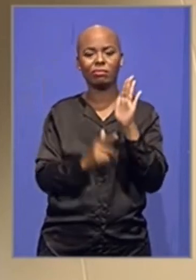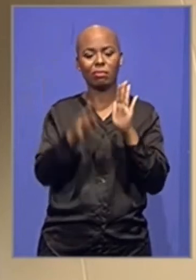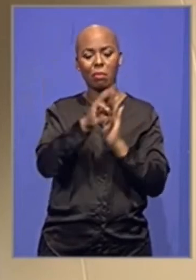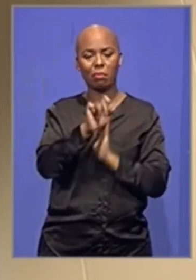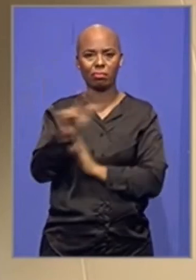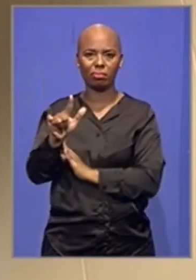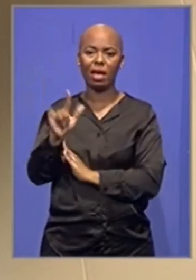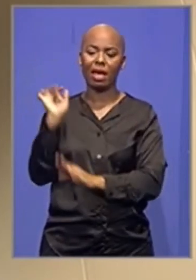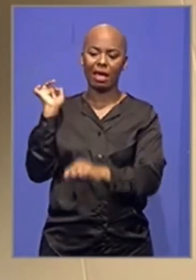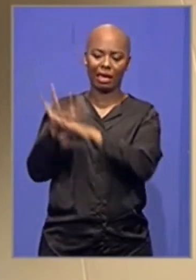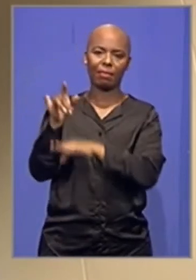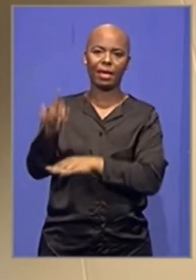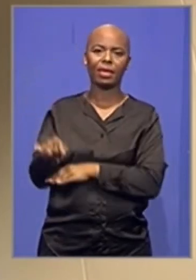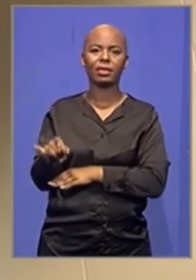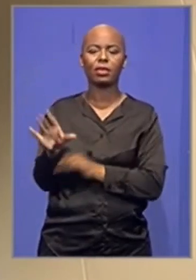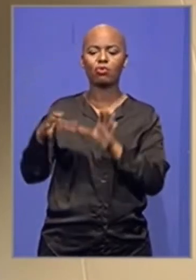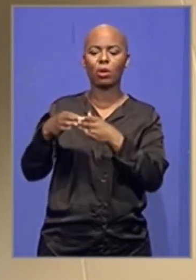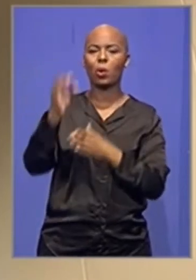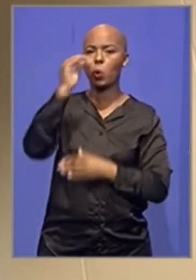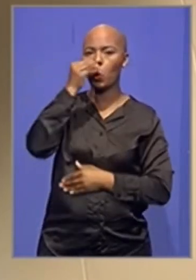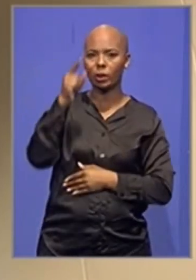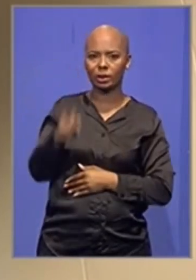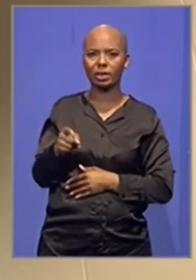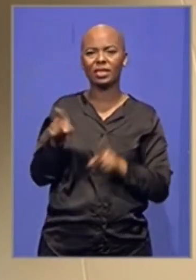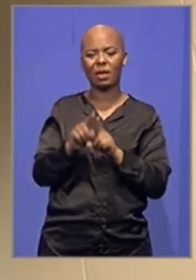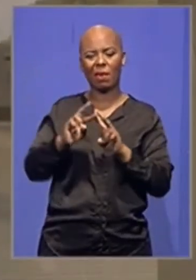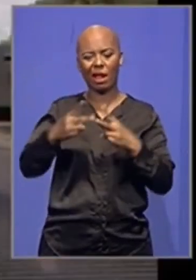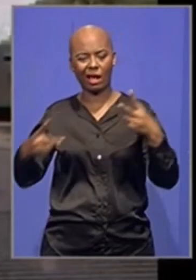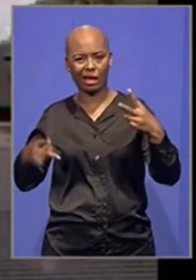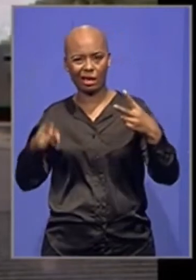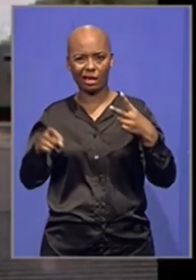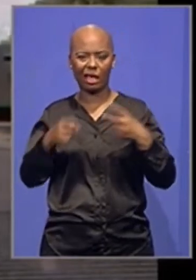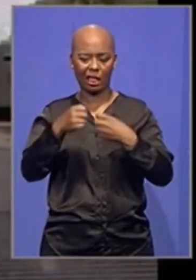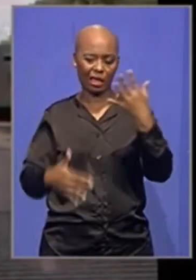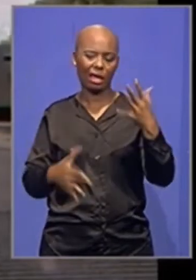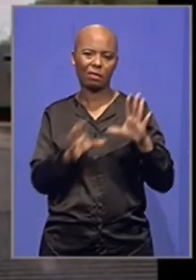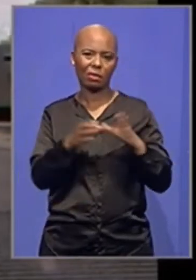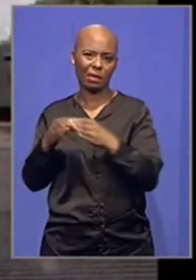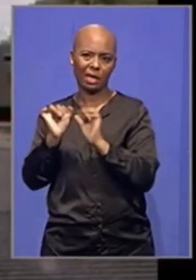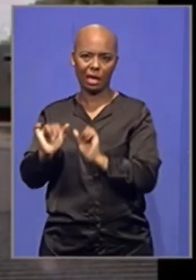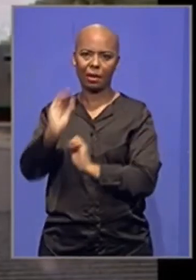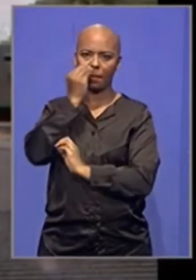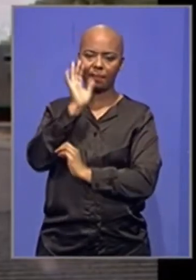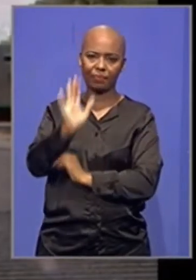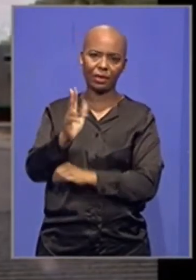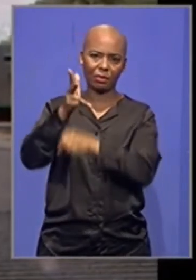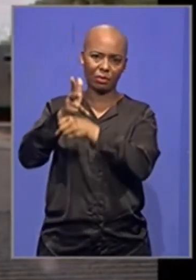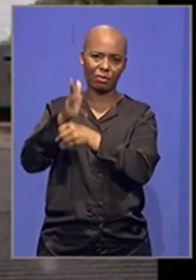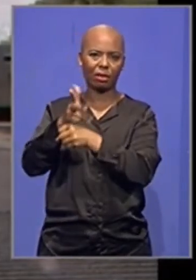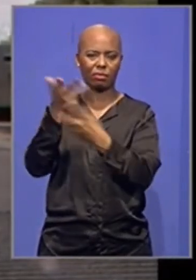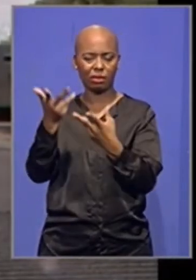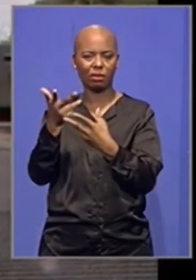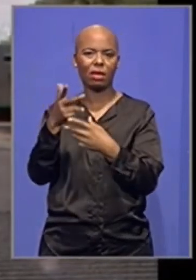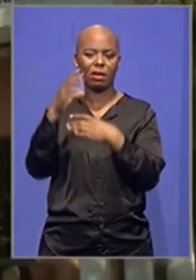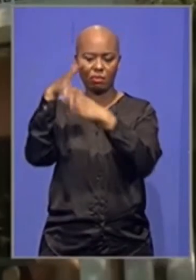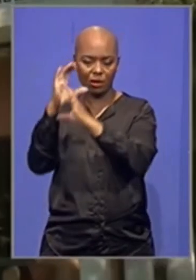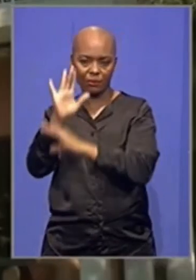impact on media freedom and other civil liberties. Le ha o le jwalo, mmuso wa Botswana ha o so